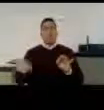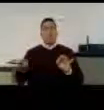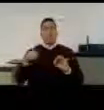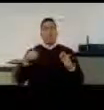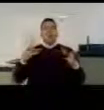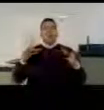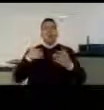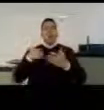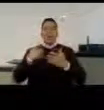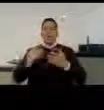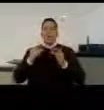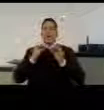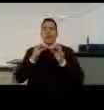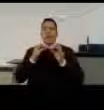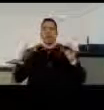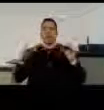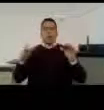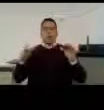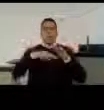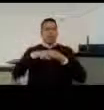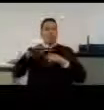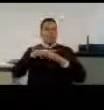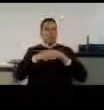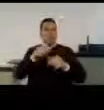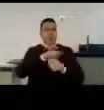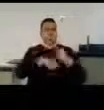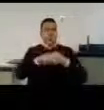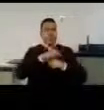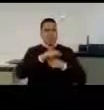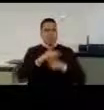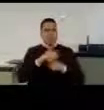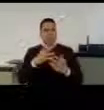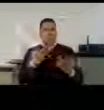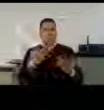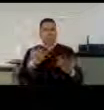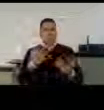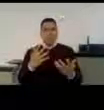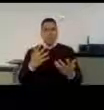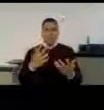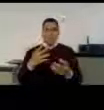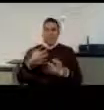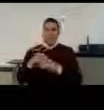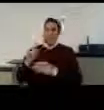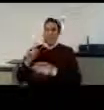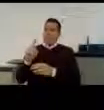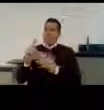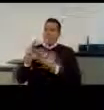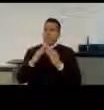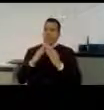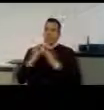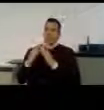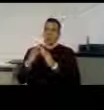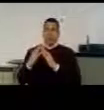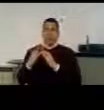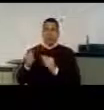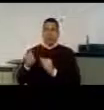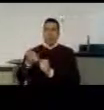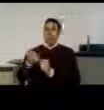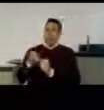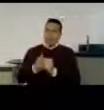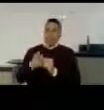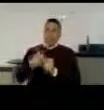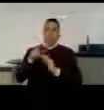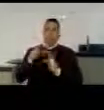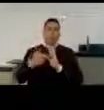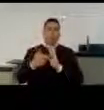by design. They all have interlocking language that supports and makes up different parts of what we do within the disability community. Each plays